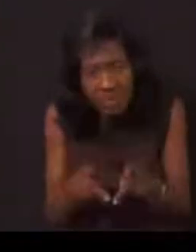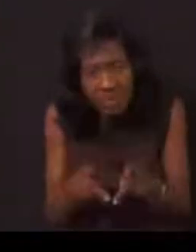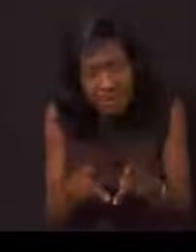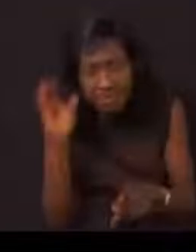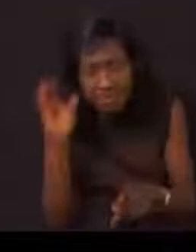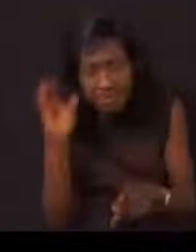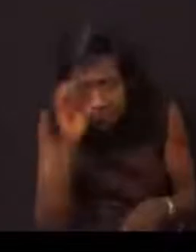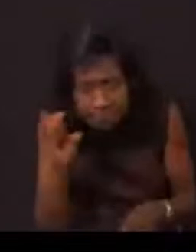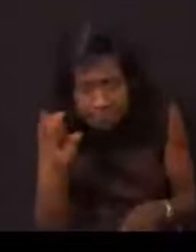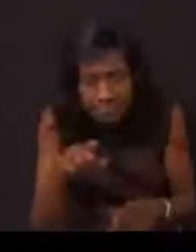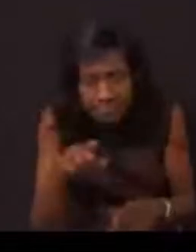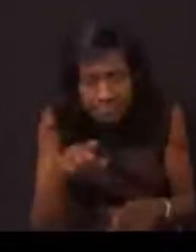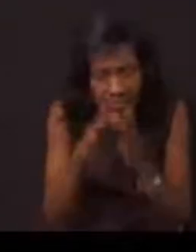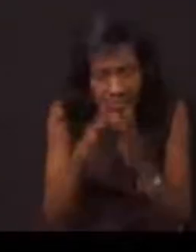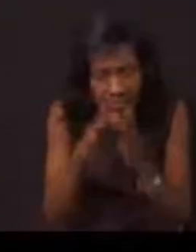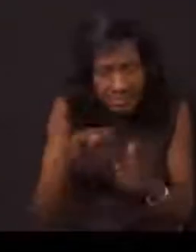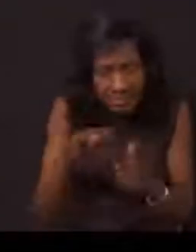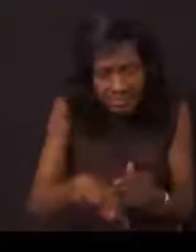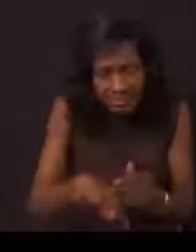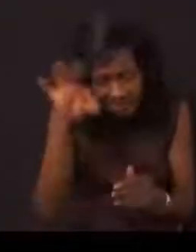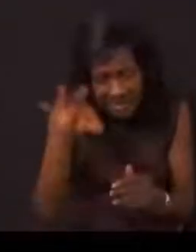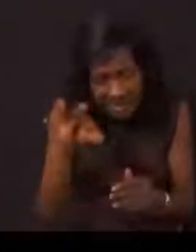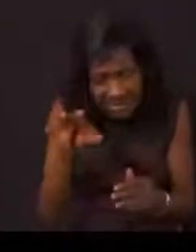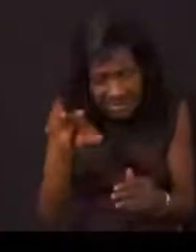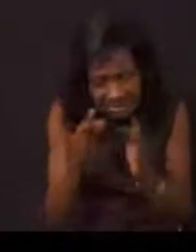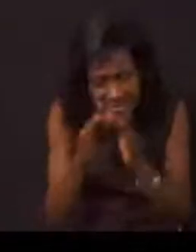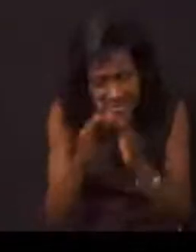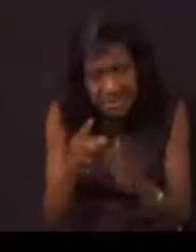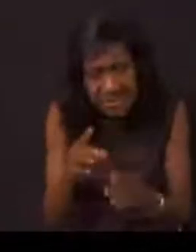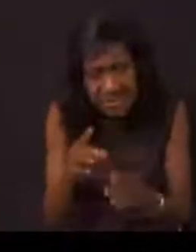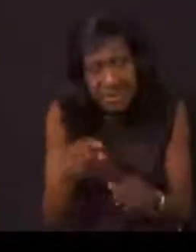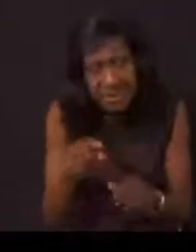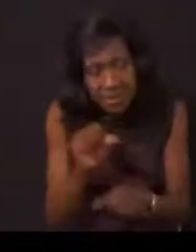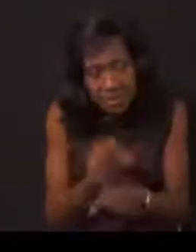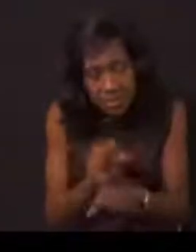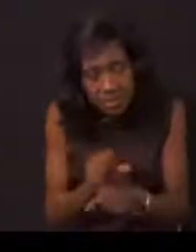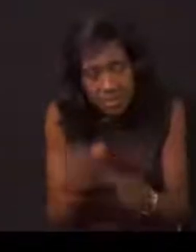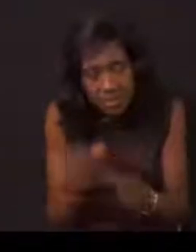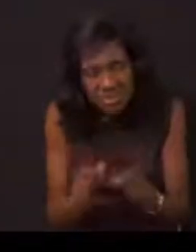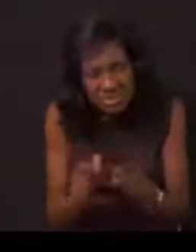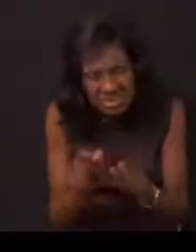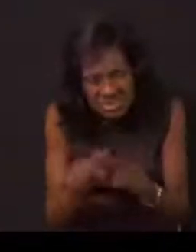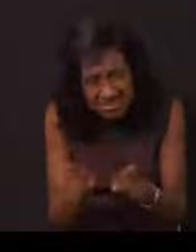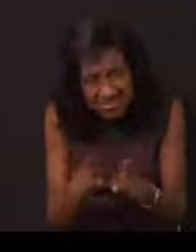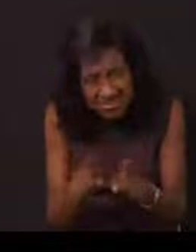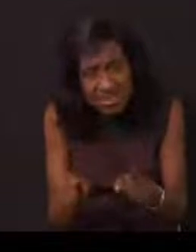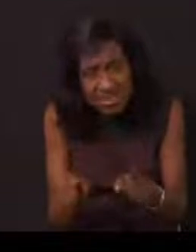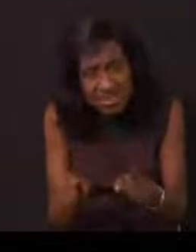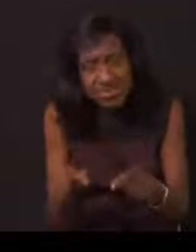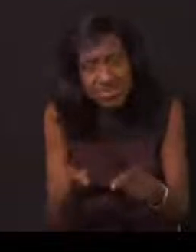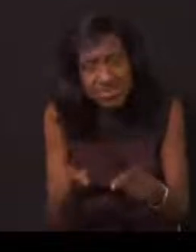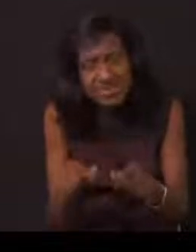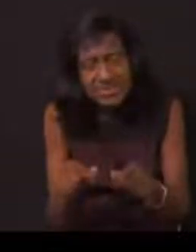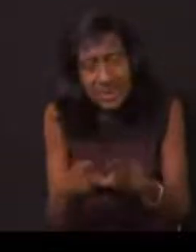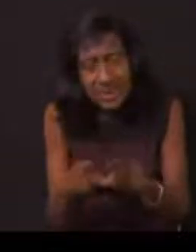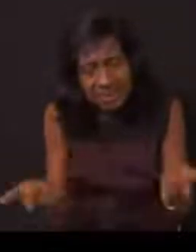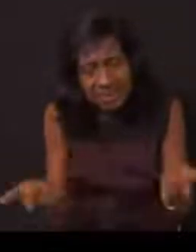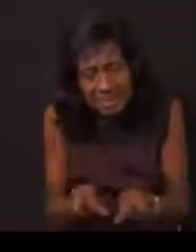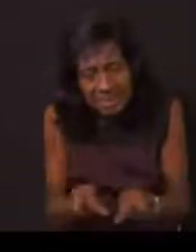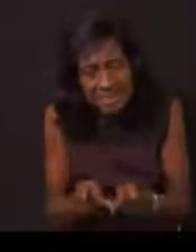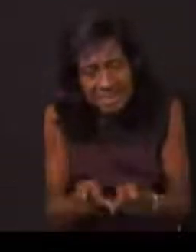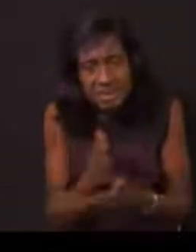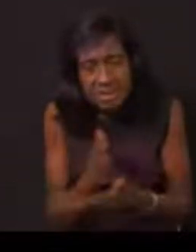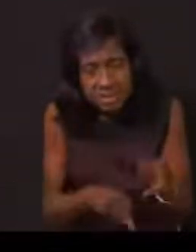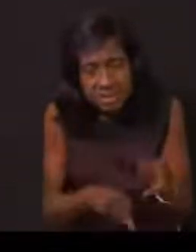tracing. So we are working with different government agencies, with Travel Cayman and others, and some staff have been seconded from different